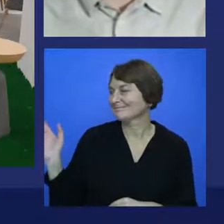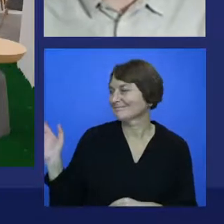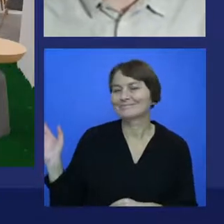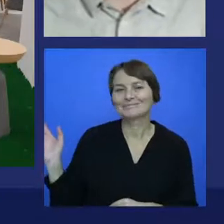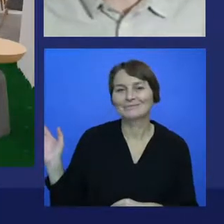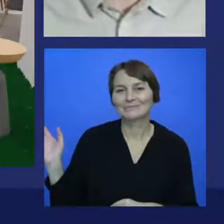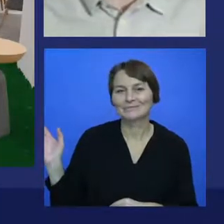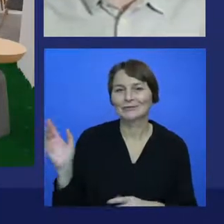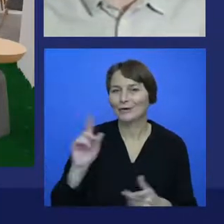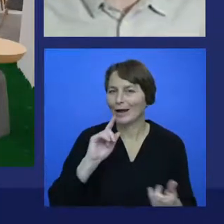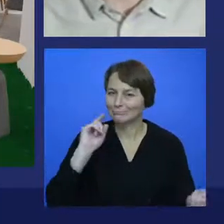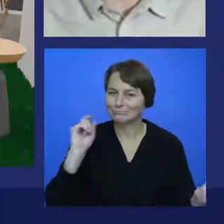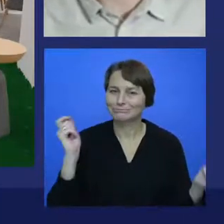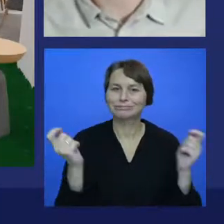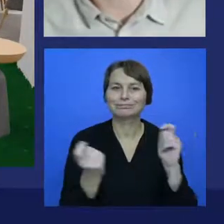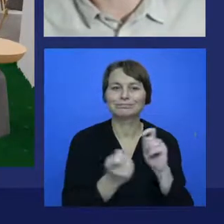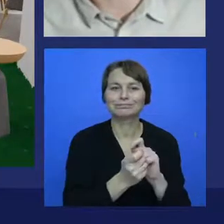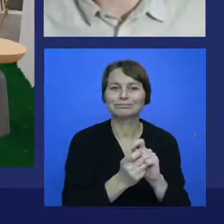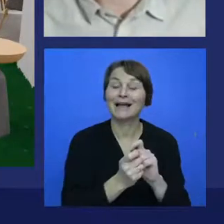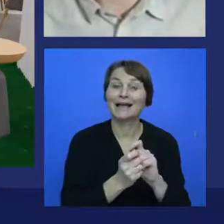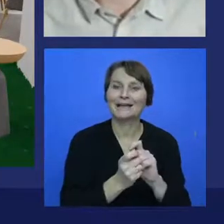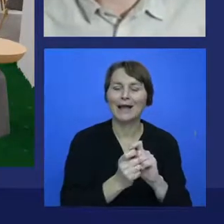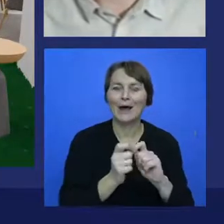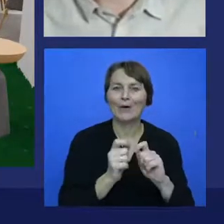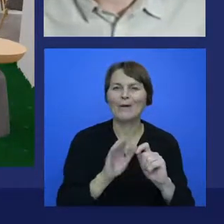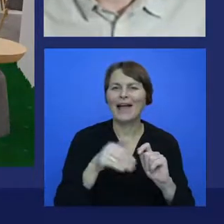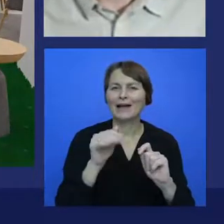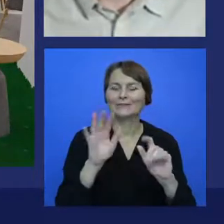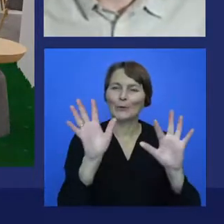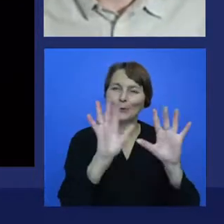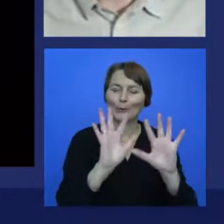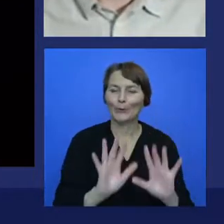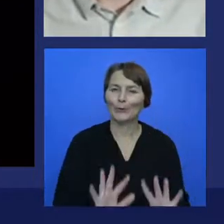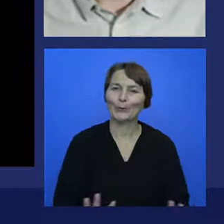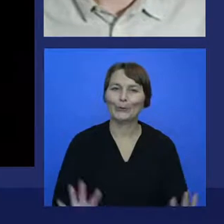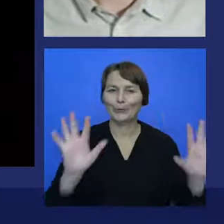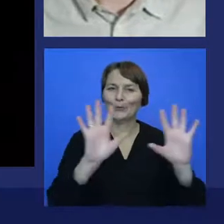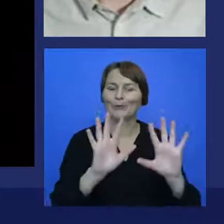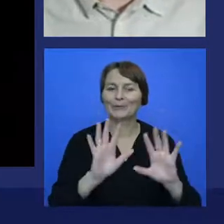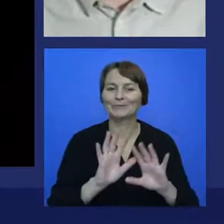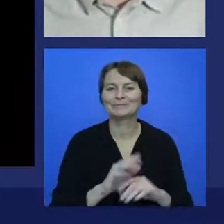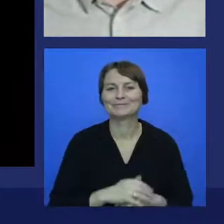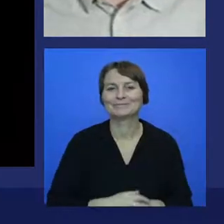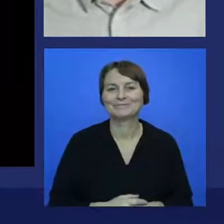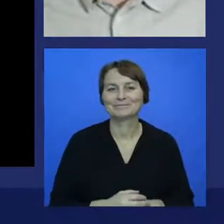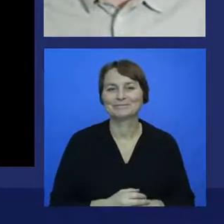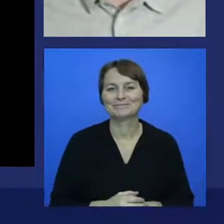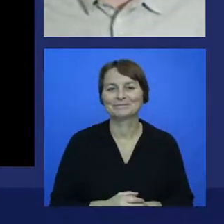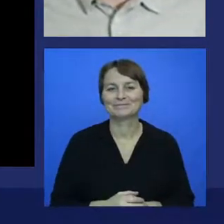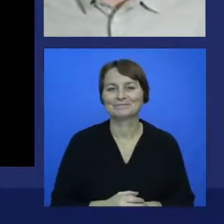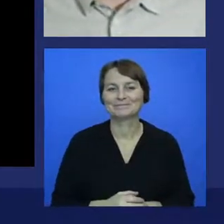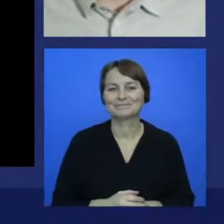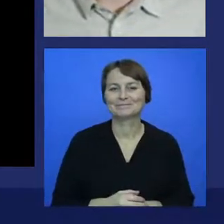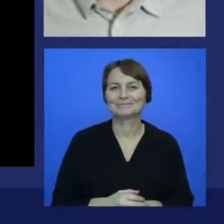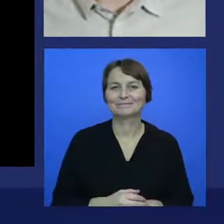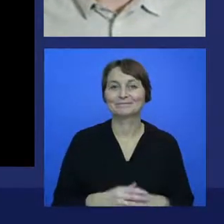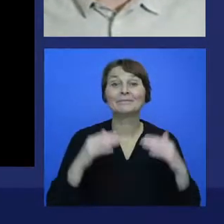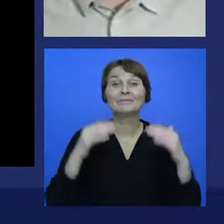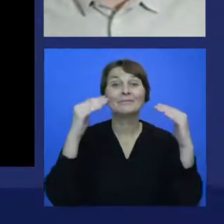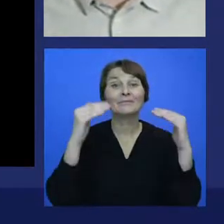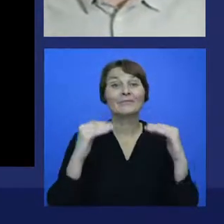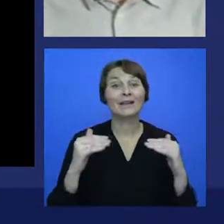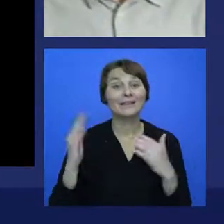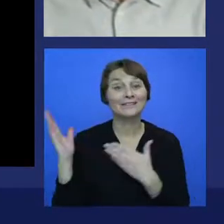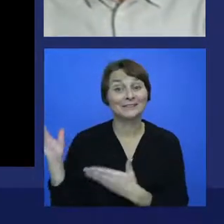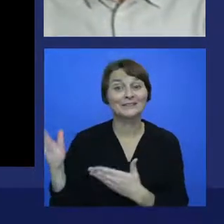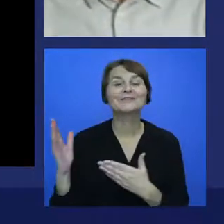rendered in Blender. So it's quite shiny and polished and nice. What I want to show you next is actually a video of